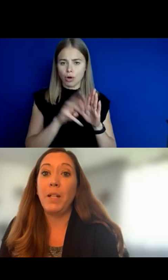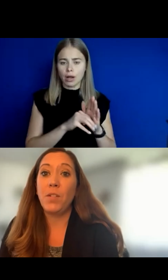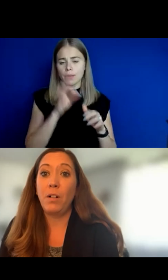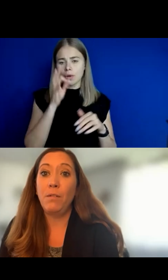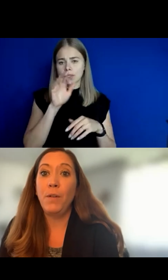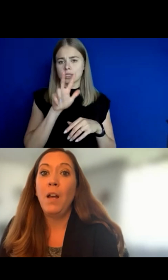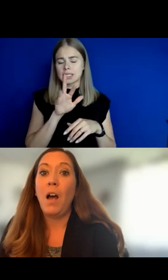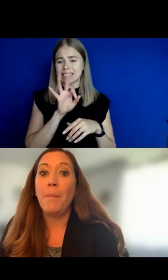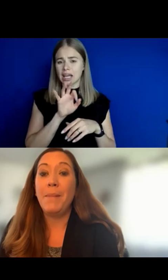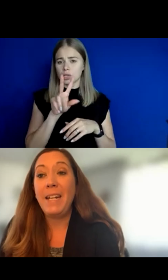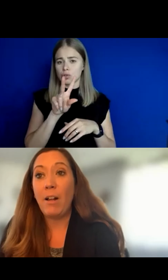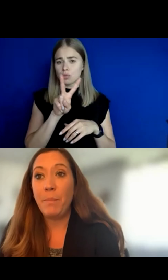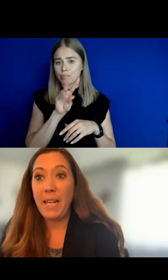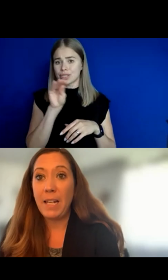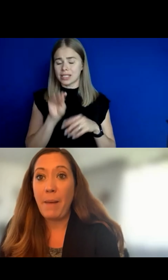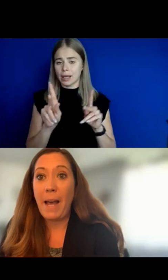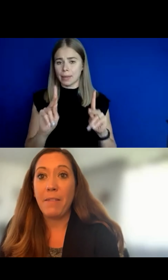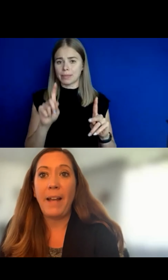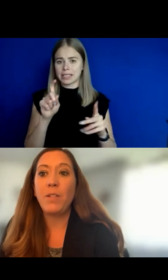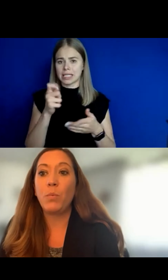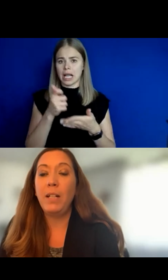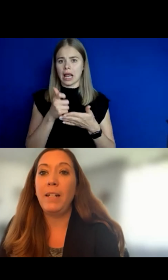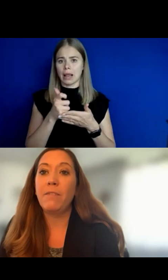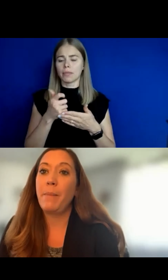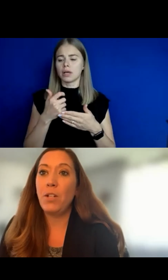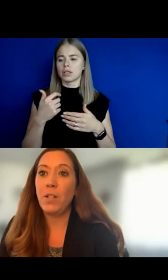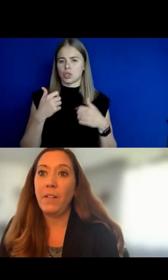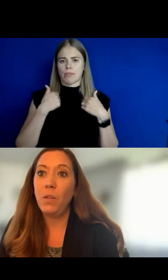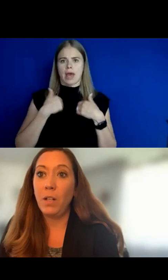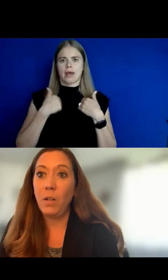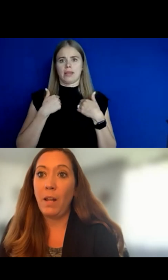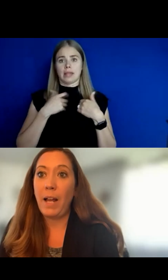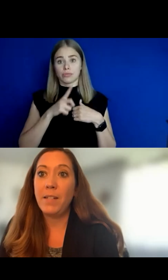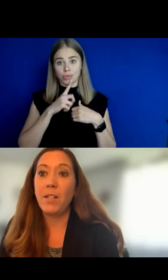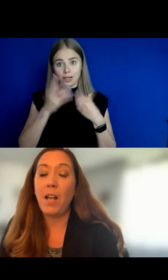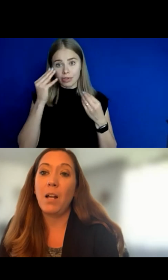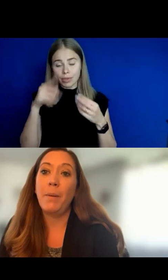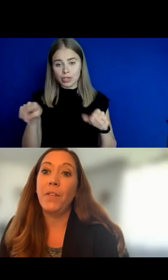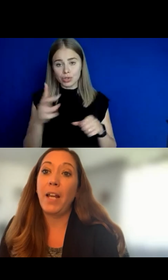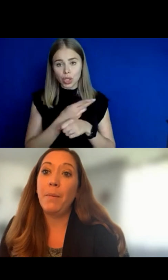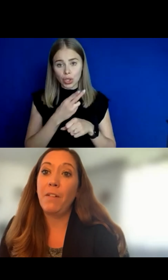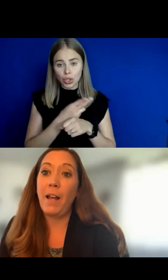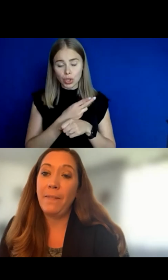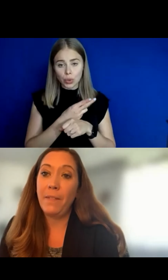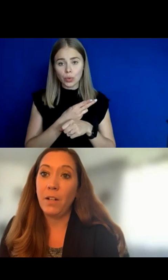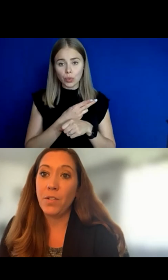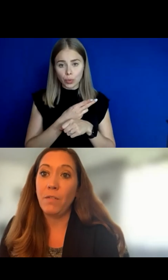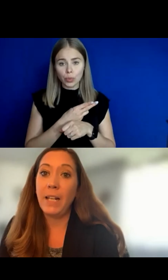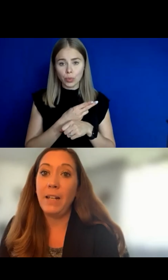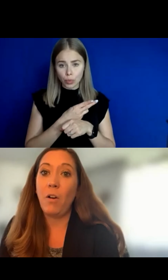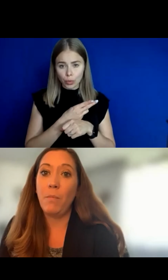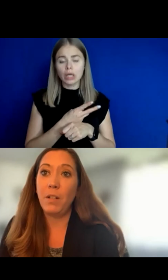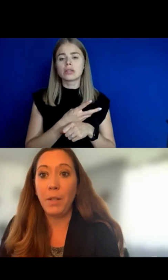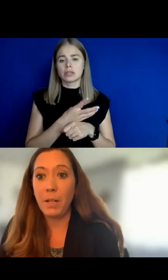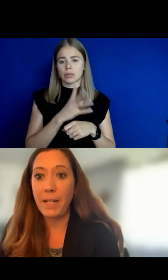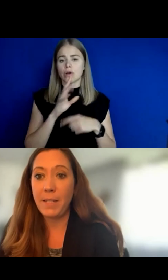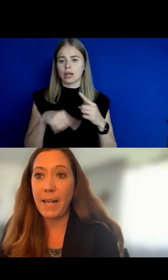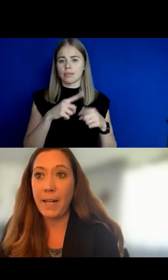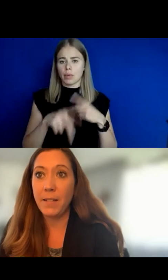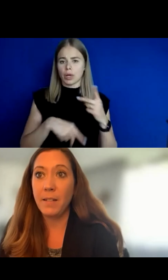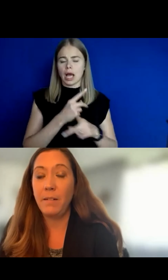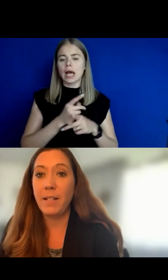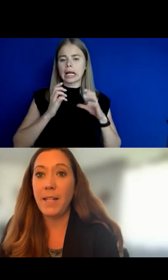that we serve need help taking a bath. That's real information that you can utilize to talk about the type of client that you're serving in home and